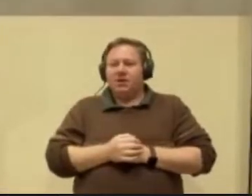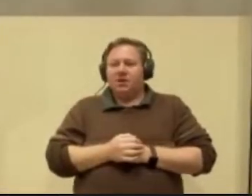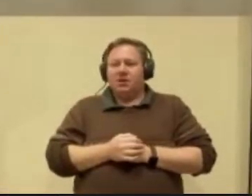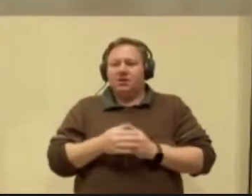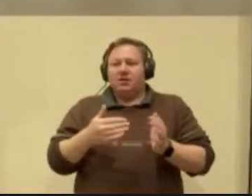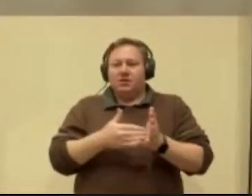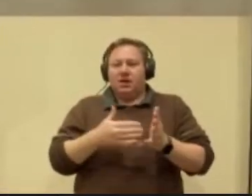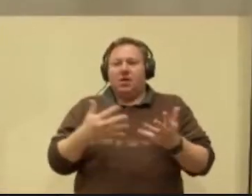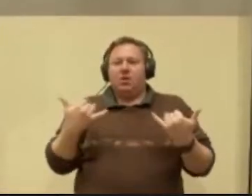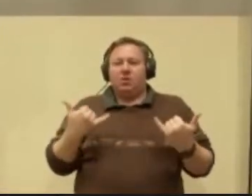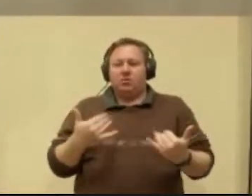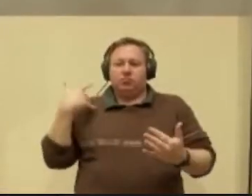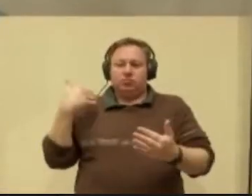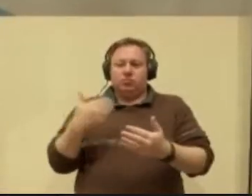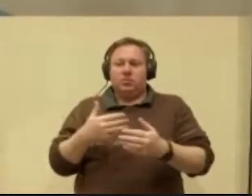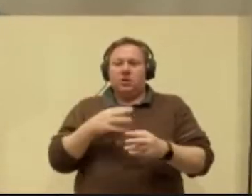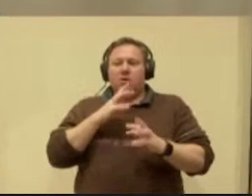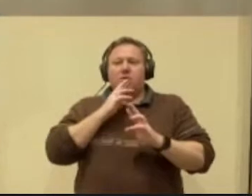foreign